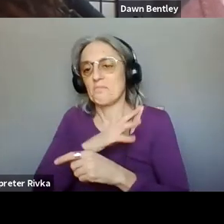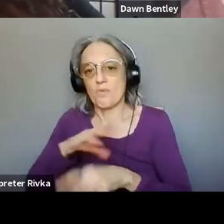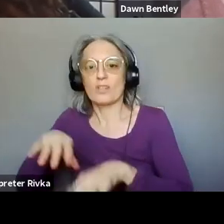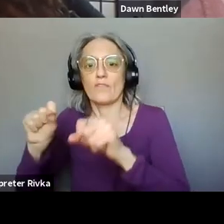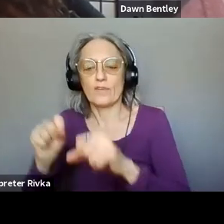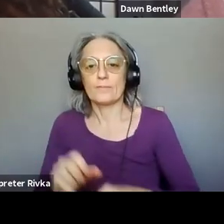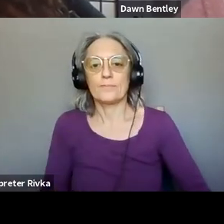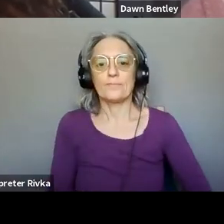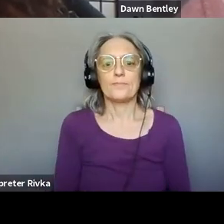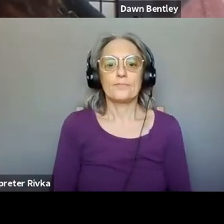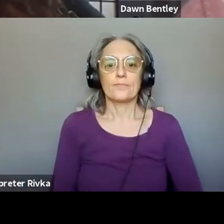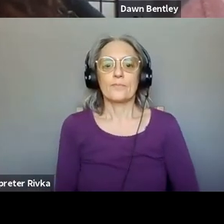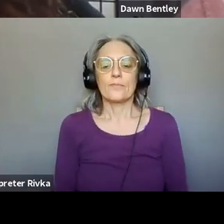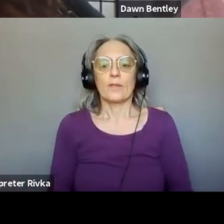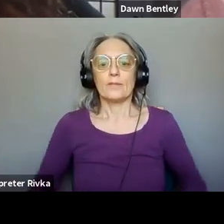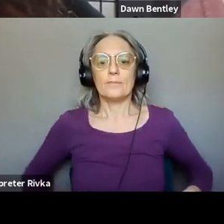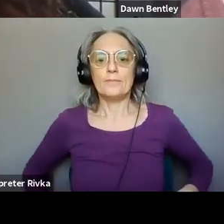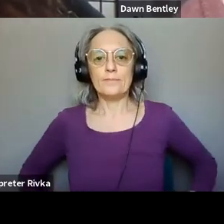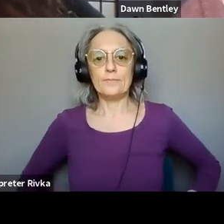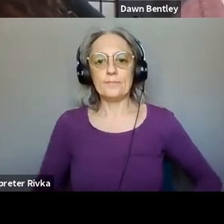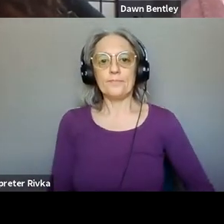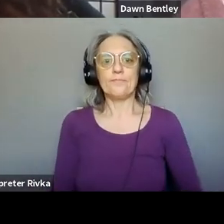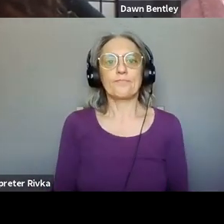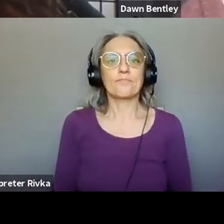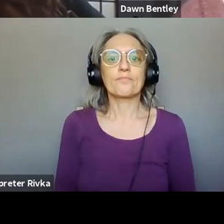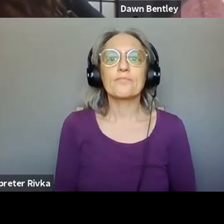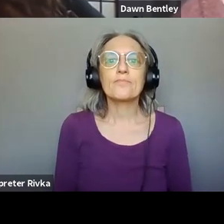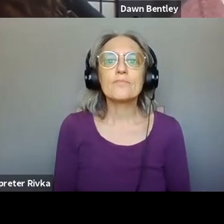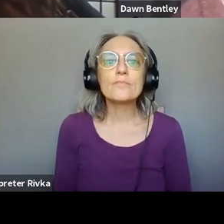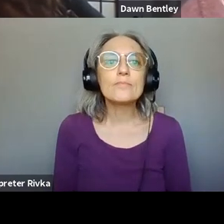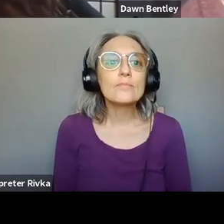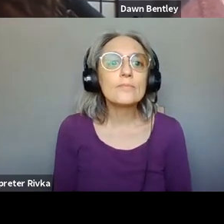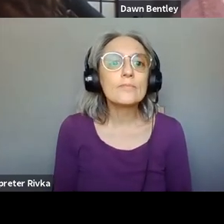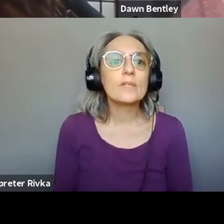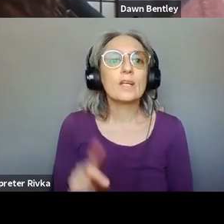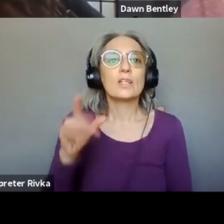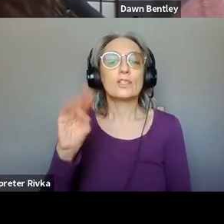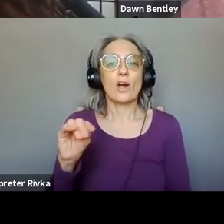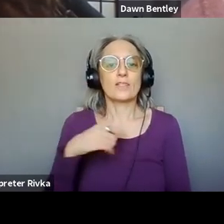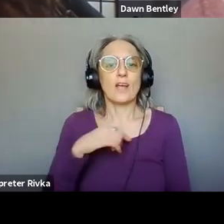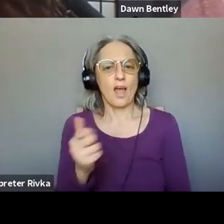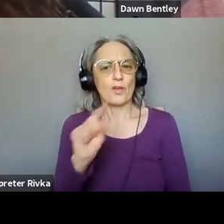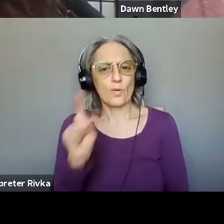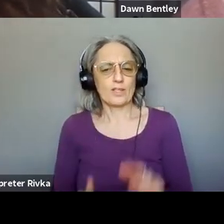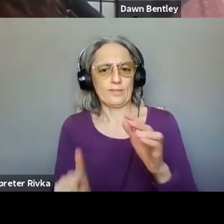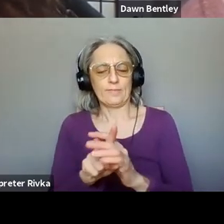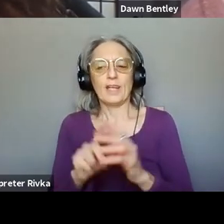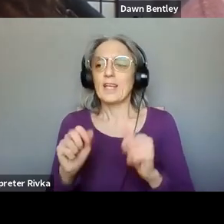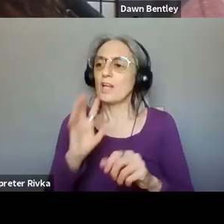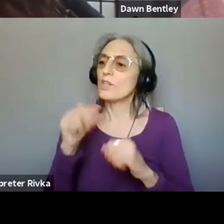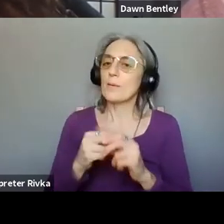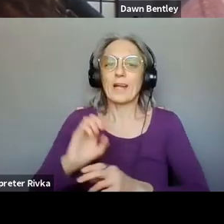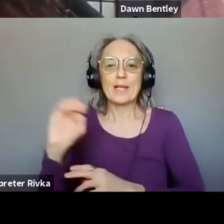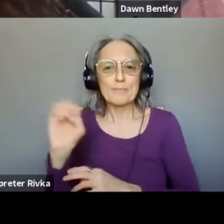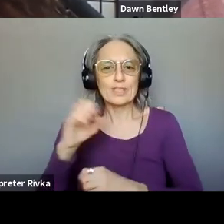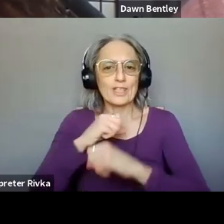So as part of the question, Judge Puffenberger, we had someone else ask, can you speak to emergency guardianship? Would the board serve